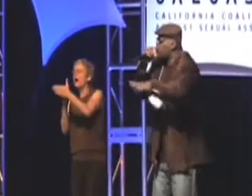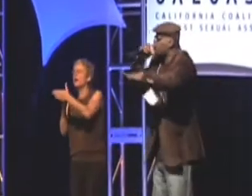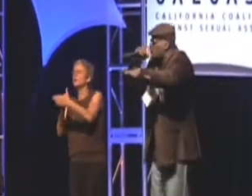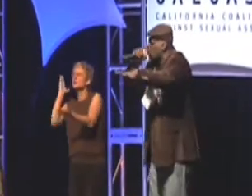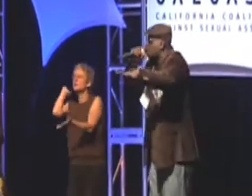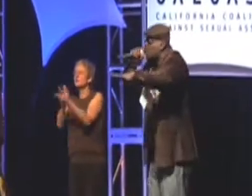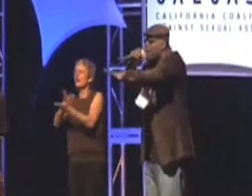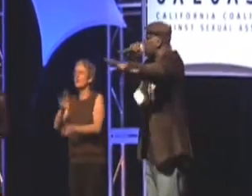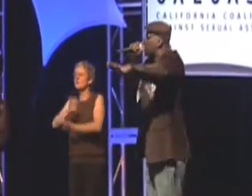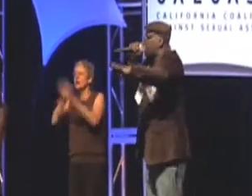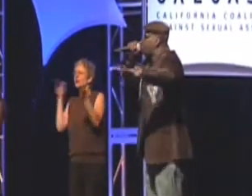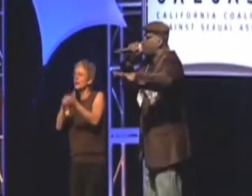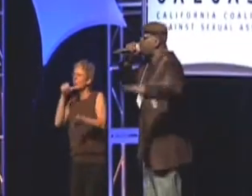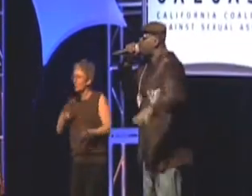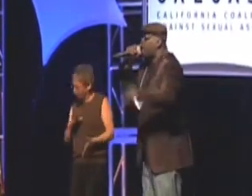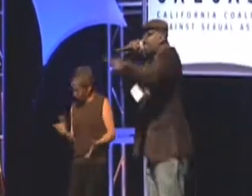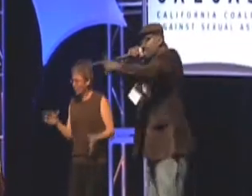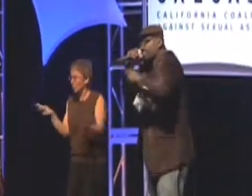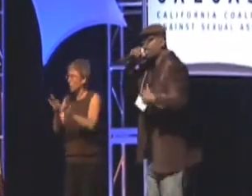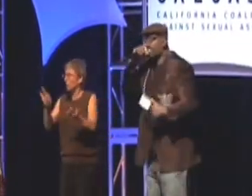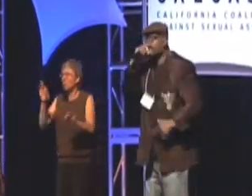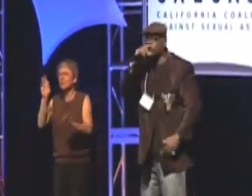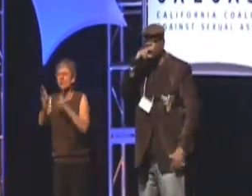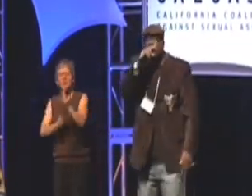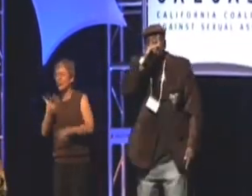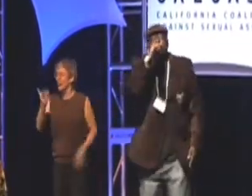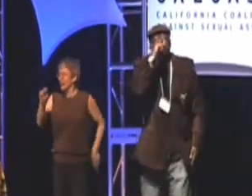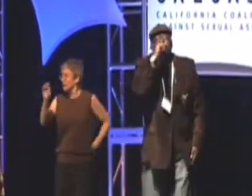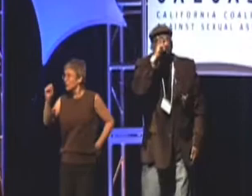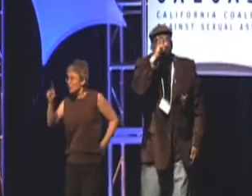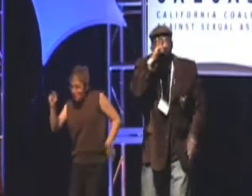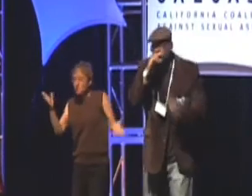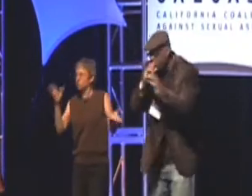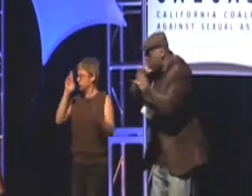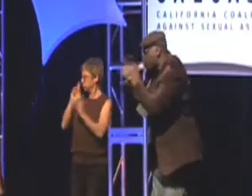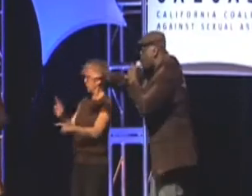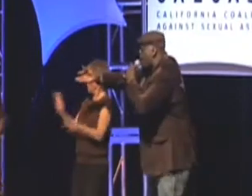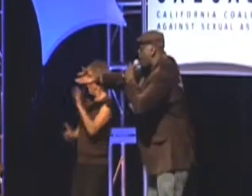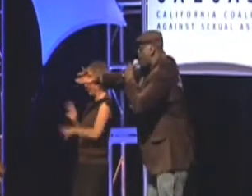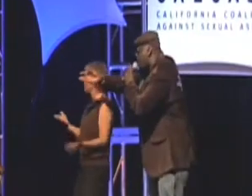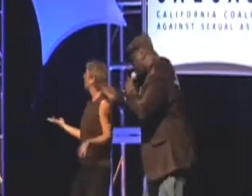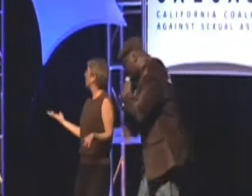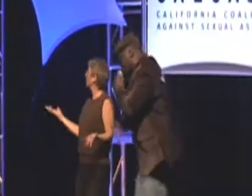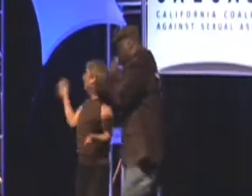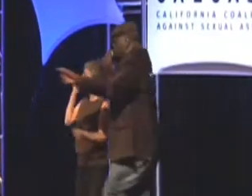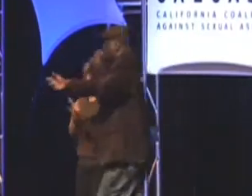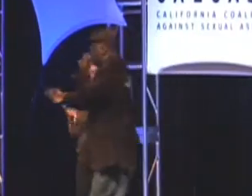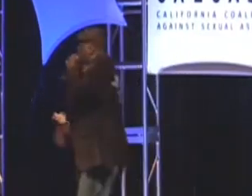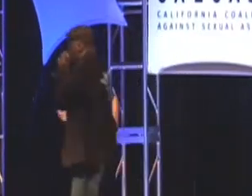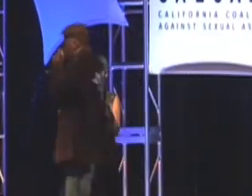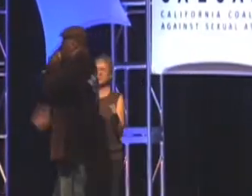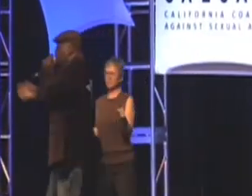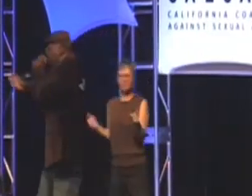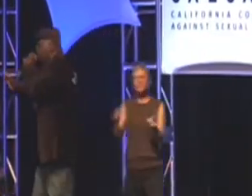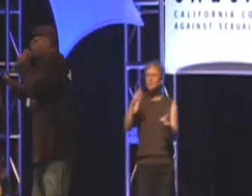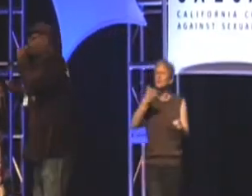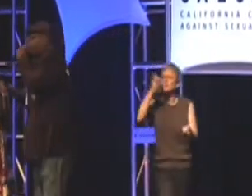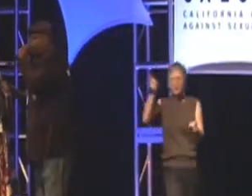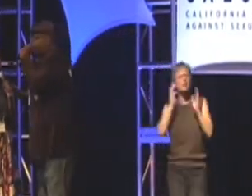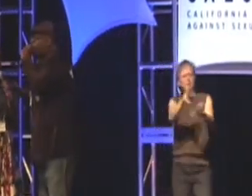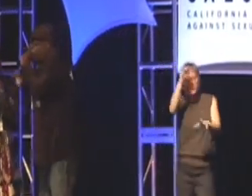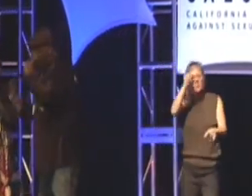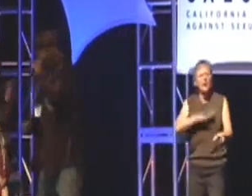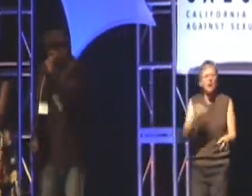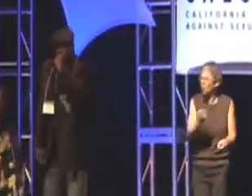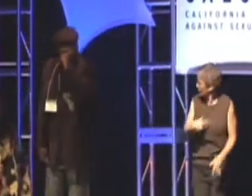run into a social change, it can't be the same It's sexism, it's disrespecting sisters, man Don't call her out of name, leave her alone If you put